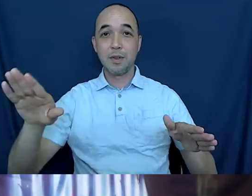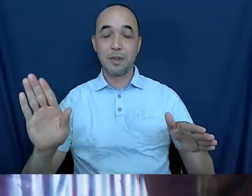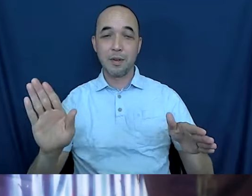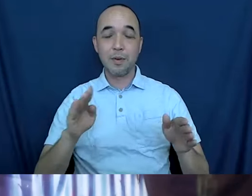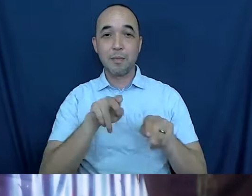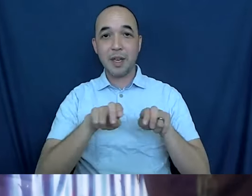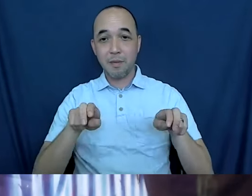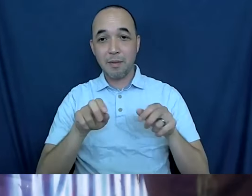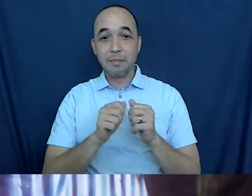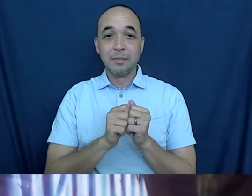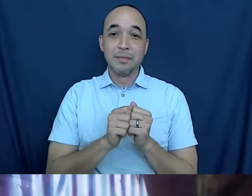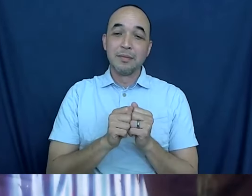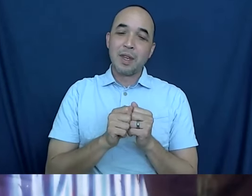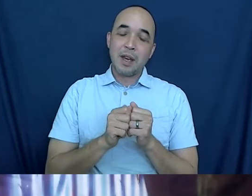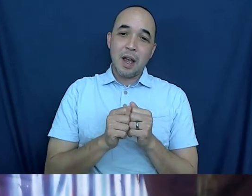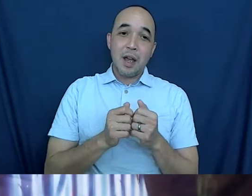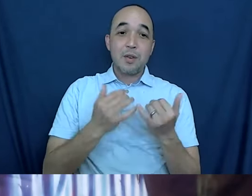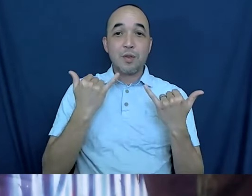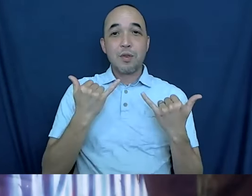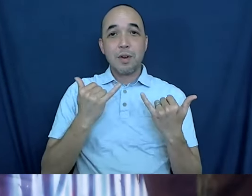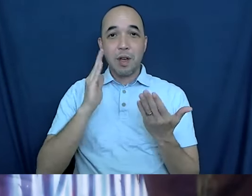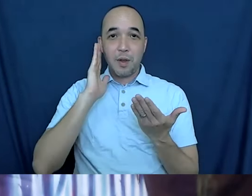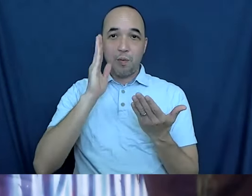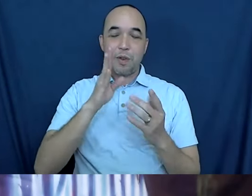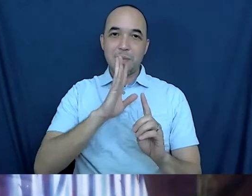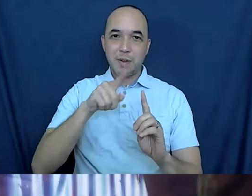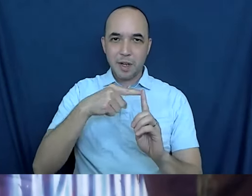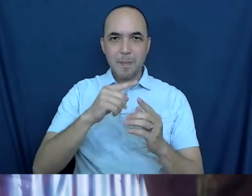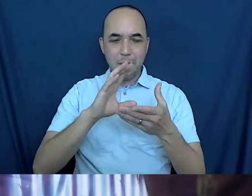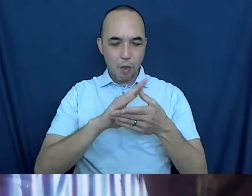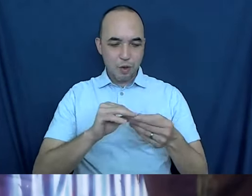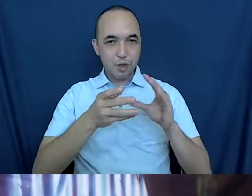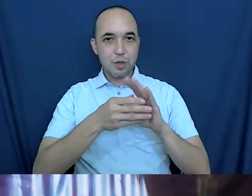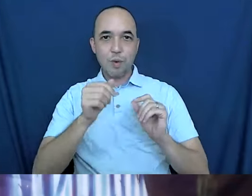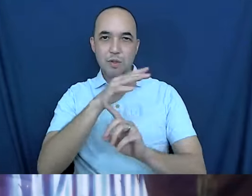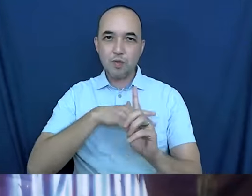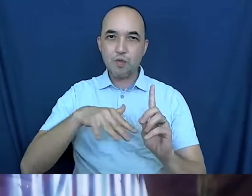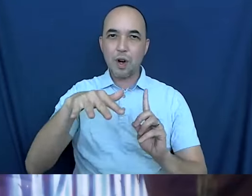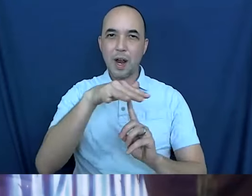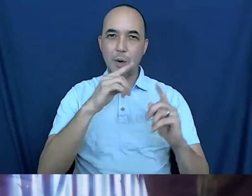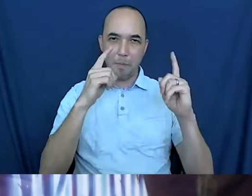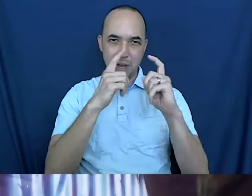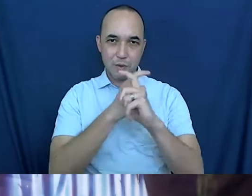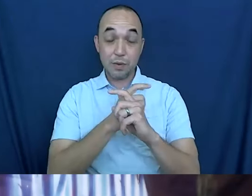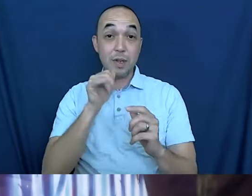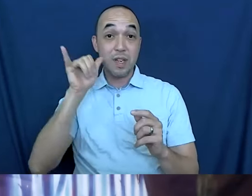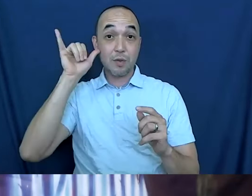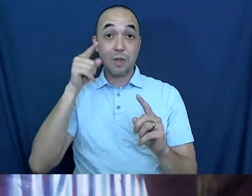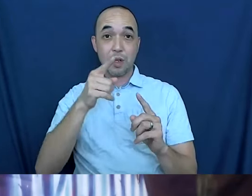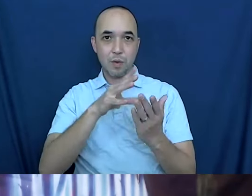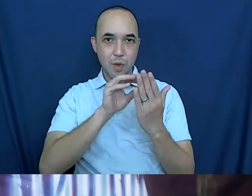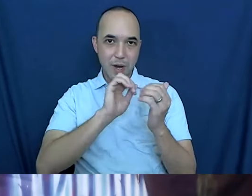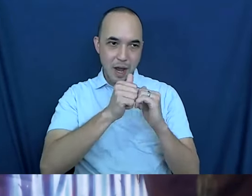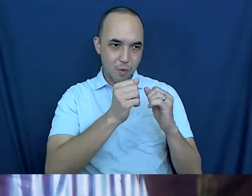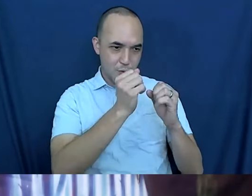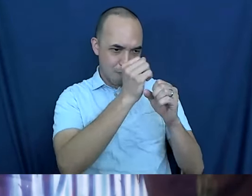into today the narrative and storytelling elements around puzzles. So yesterday you learned about how to craft a